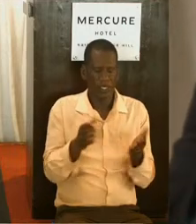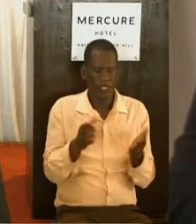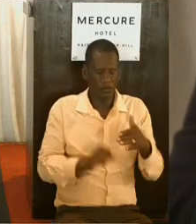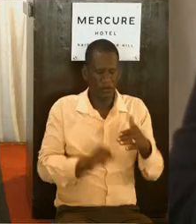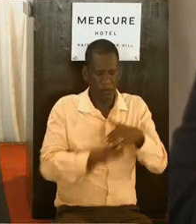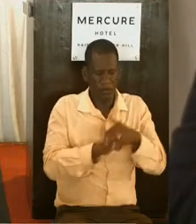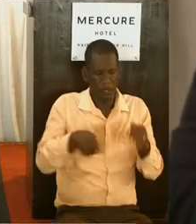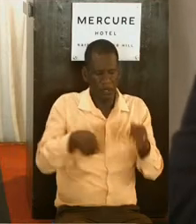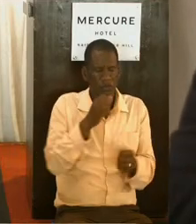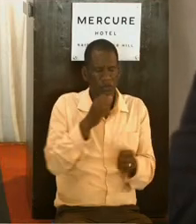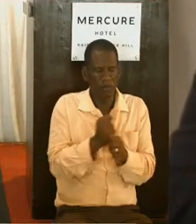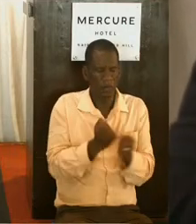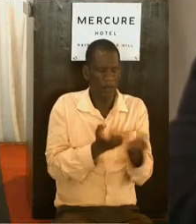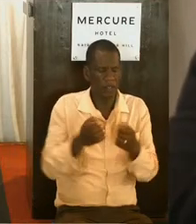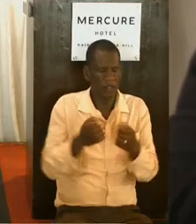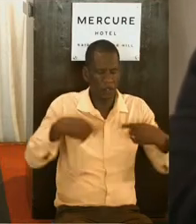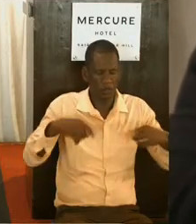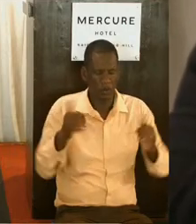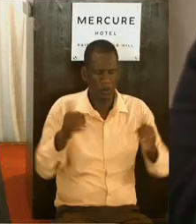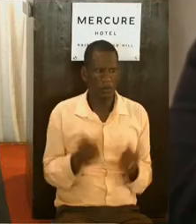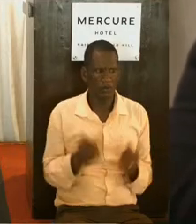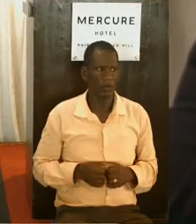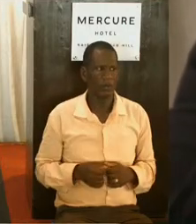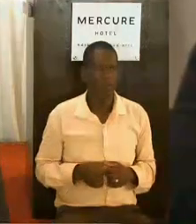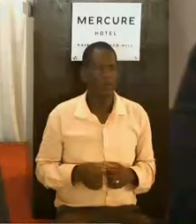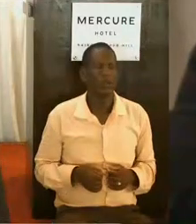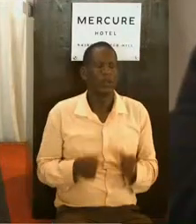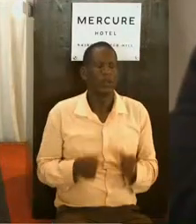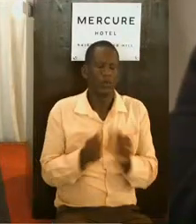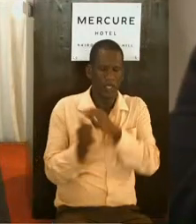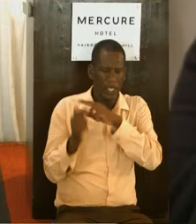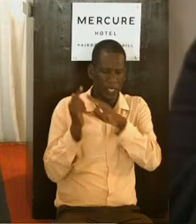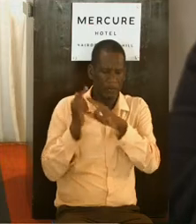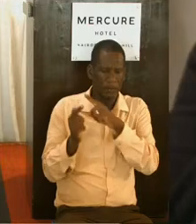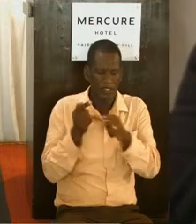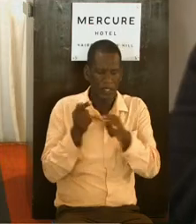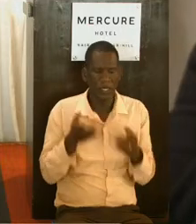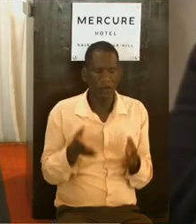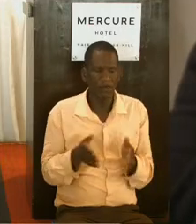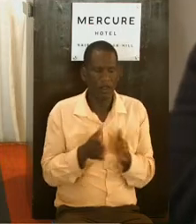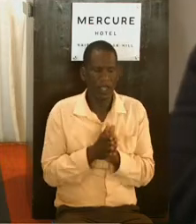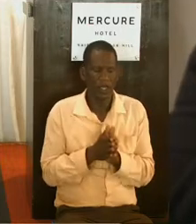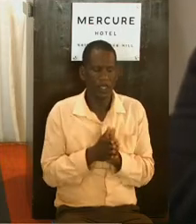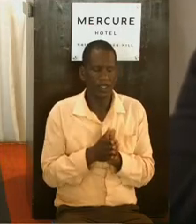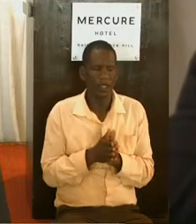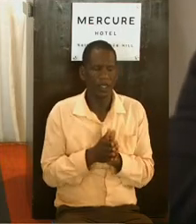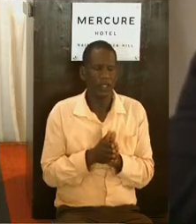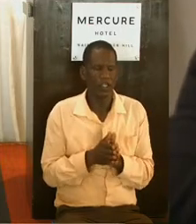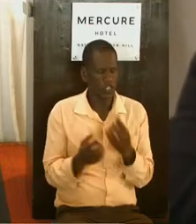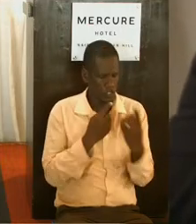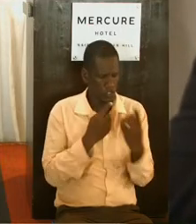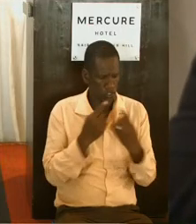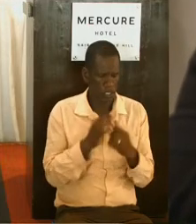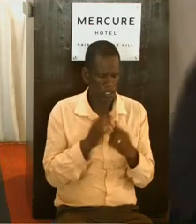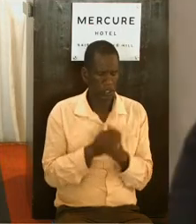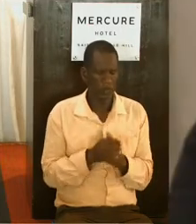that will make business thrive with experience and speaking